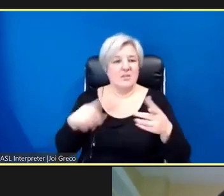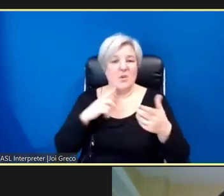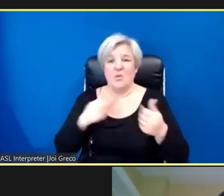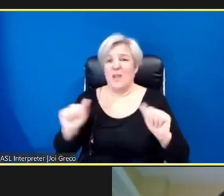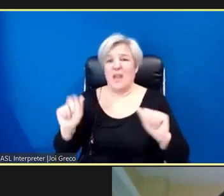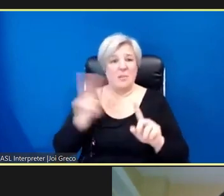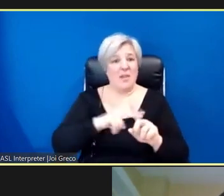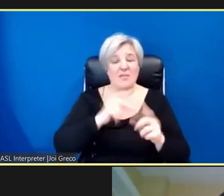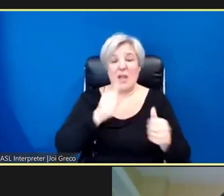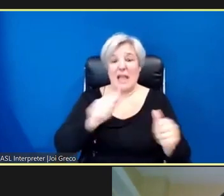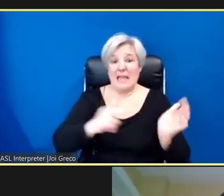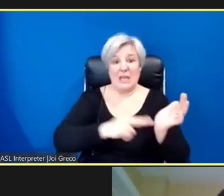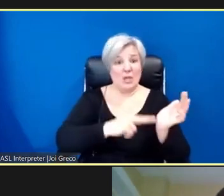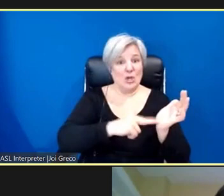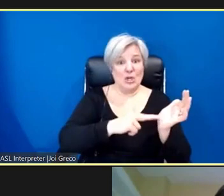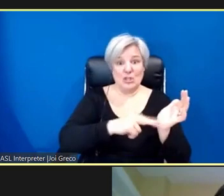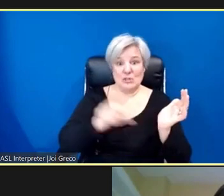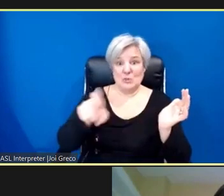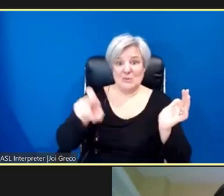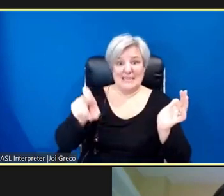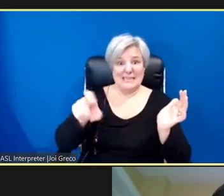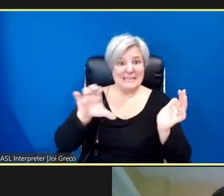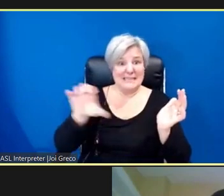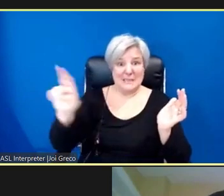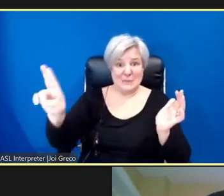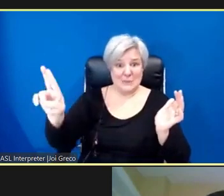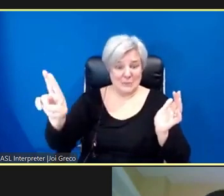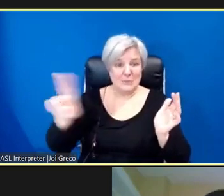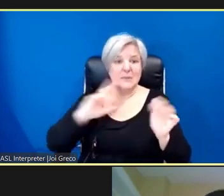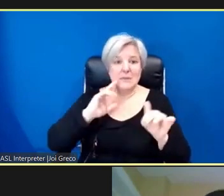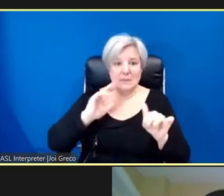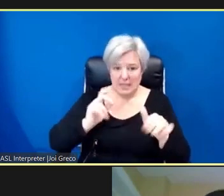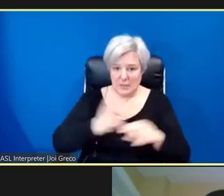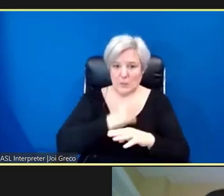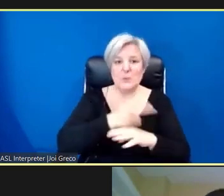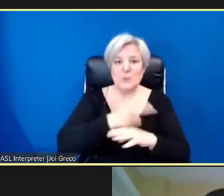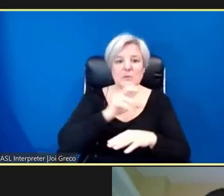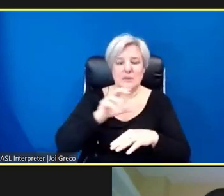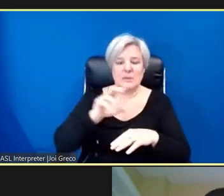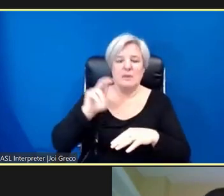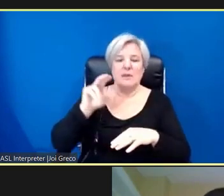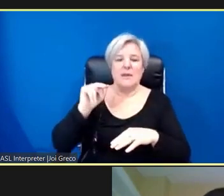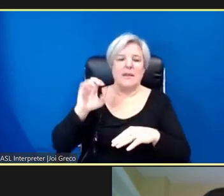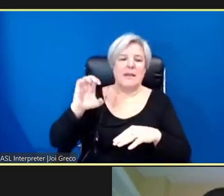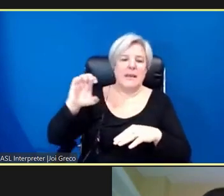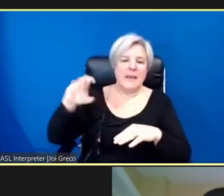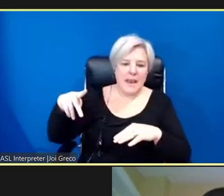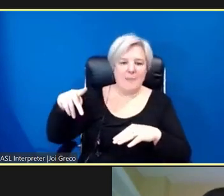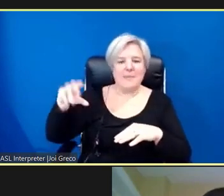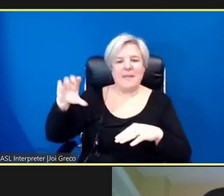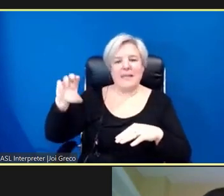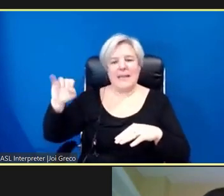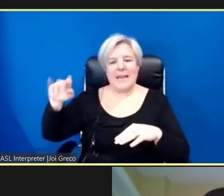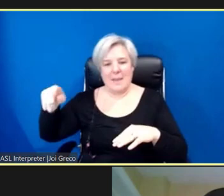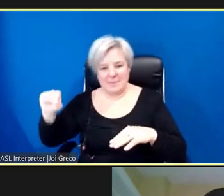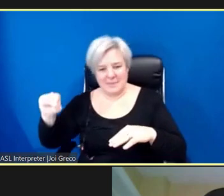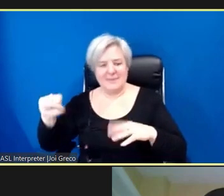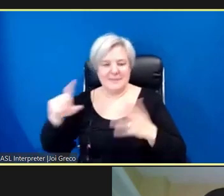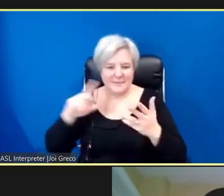any nurse who needs CEUs, can use those NAP CEUs for their